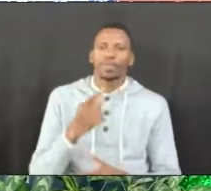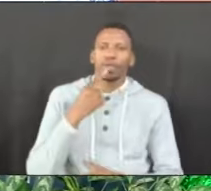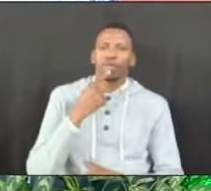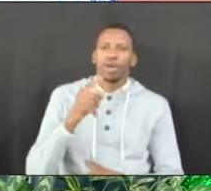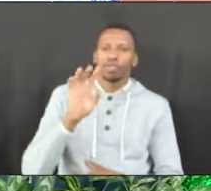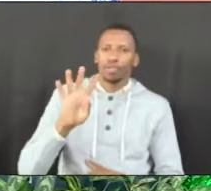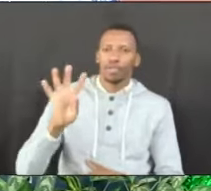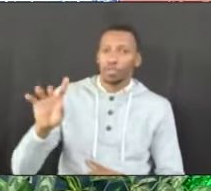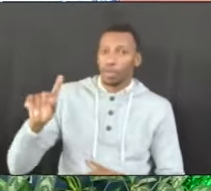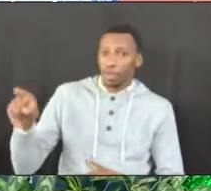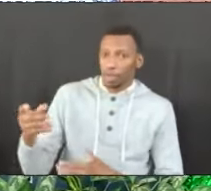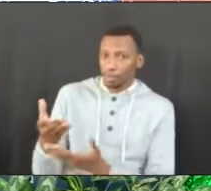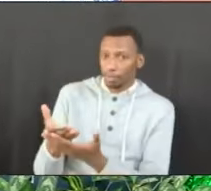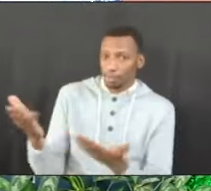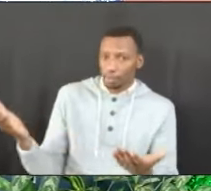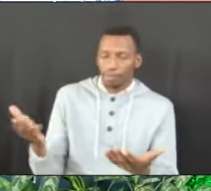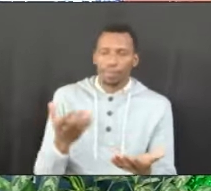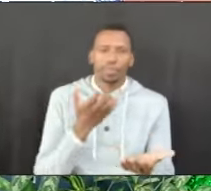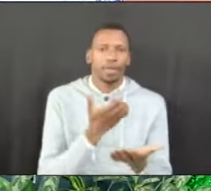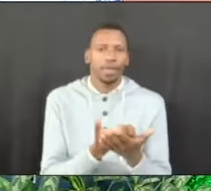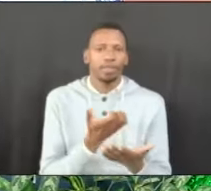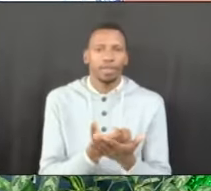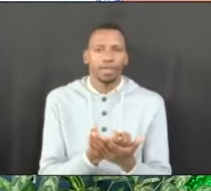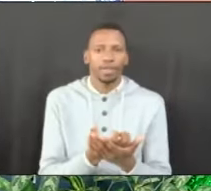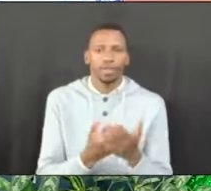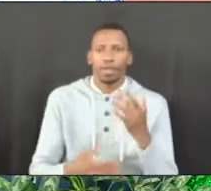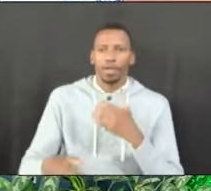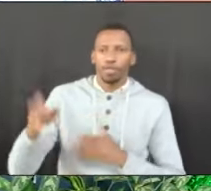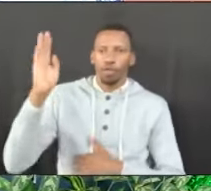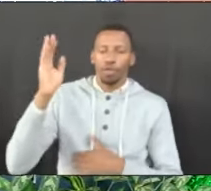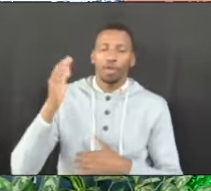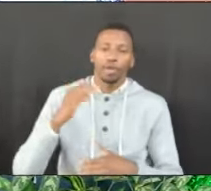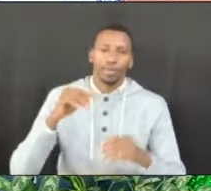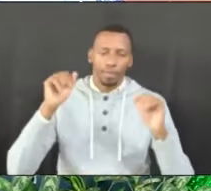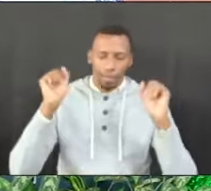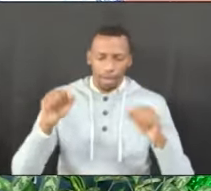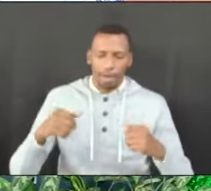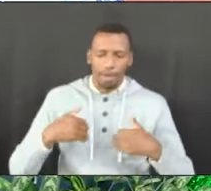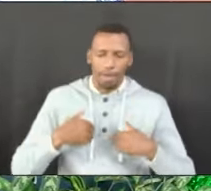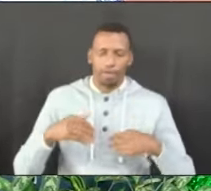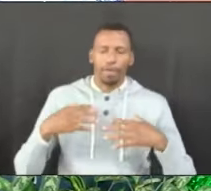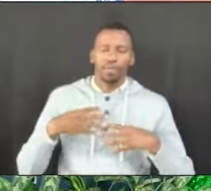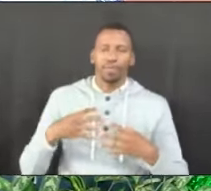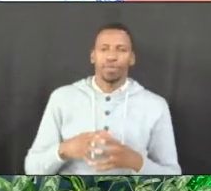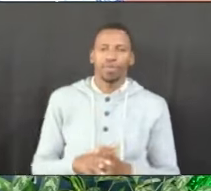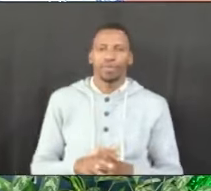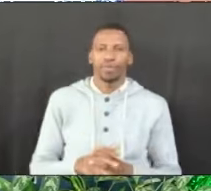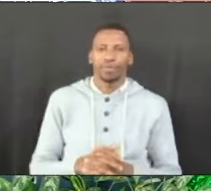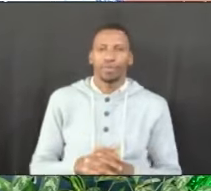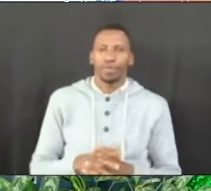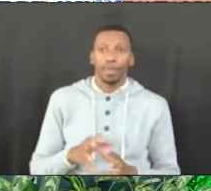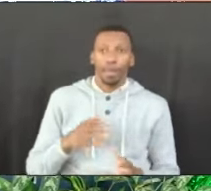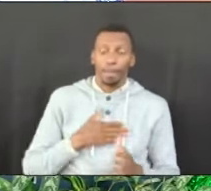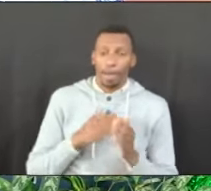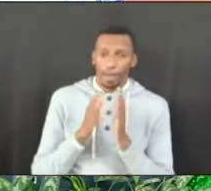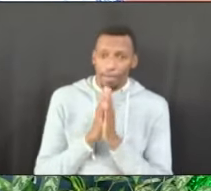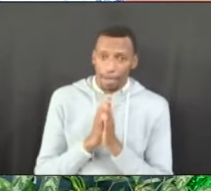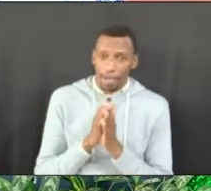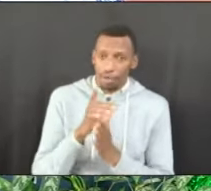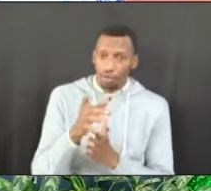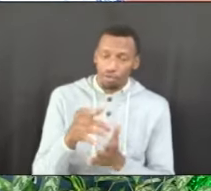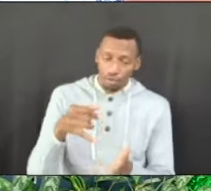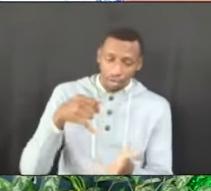144,000, they are evidence that our God can have a people. And beloved, it is my prayer that you can be part of that